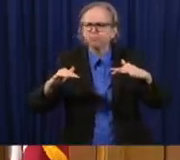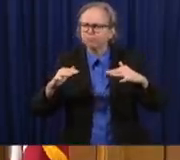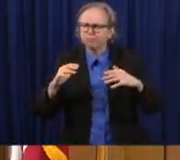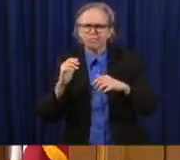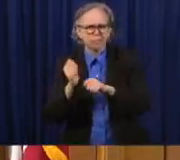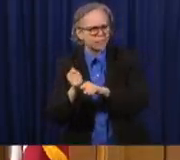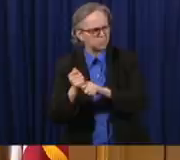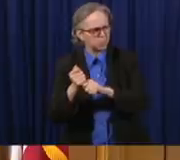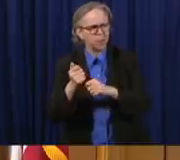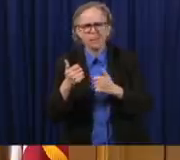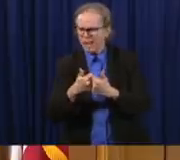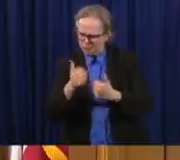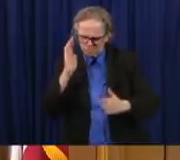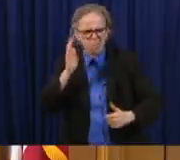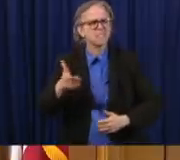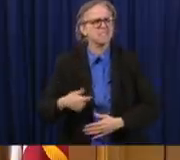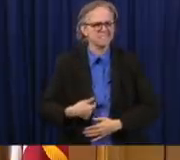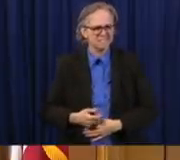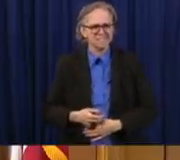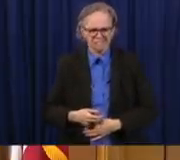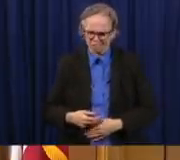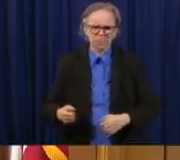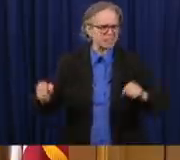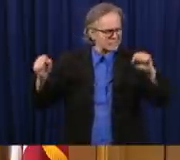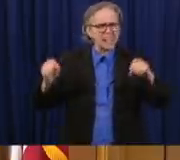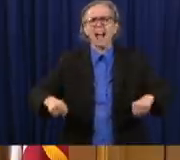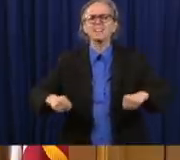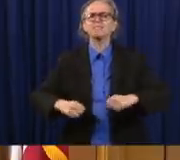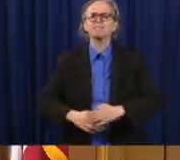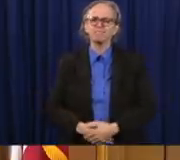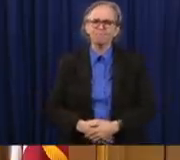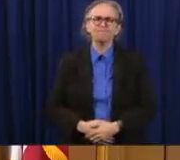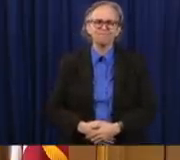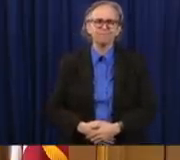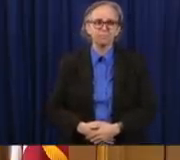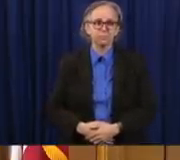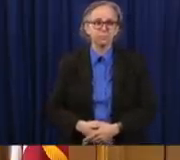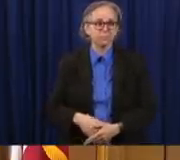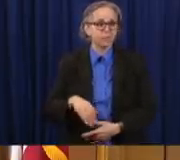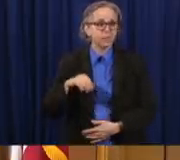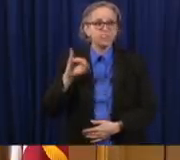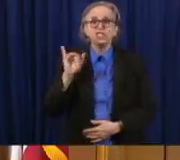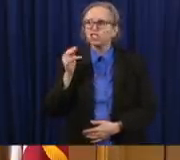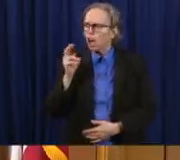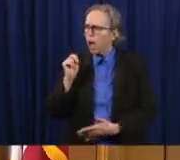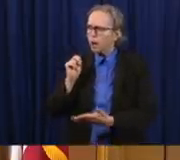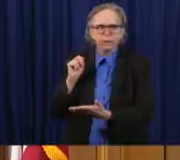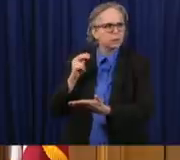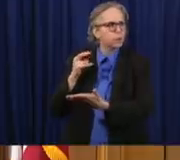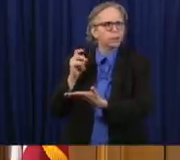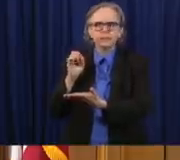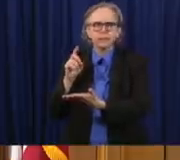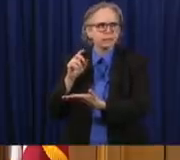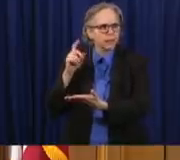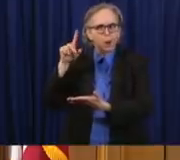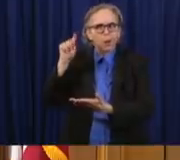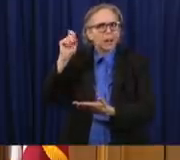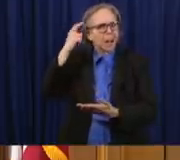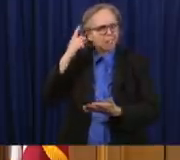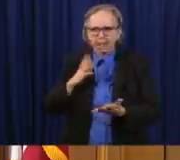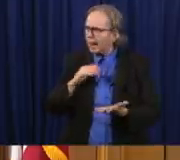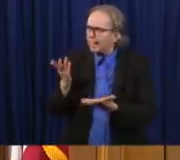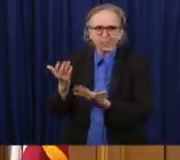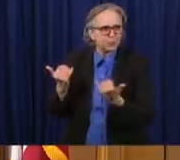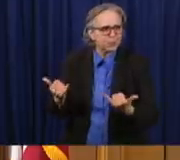do all the things that we want to do. John Houston today will not be with us. I've